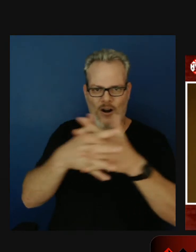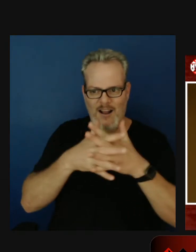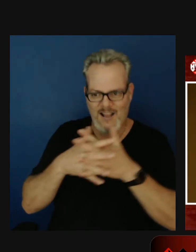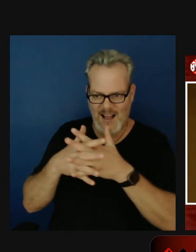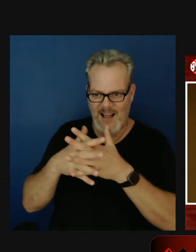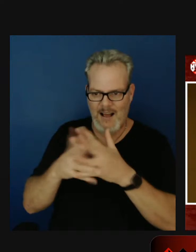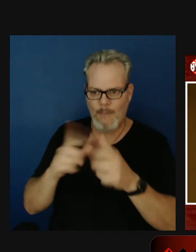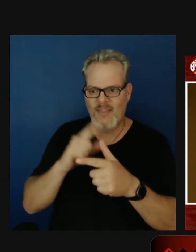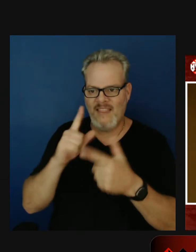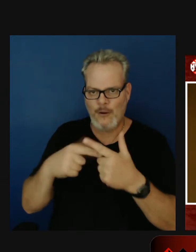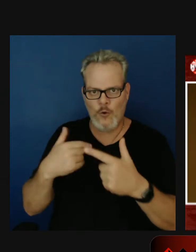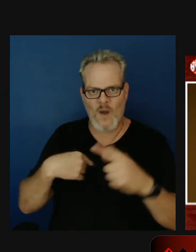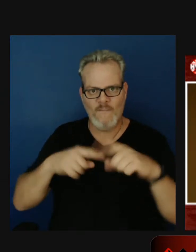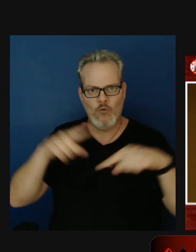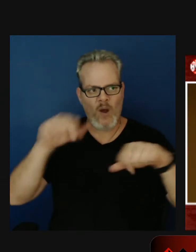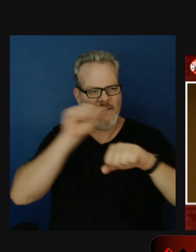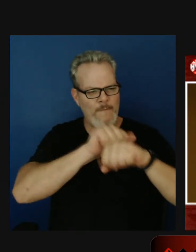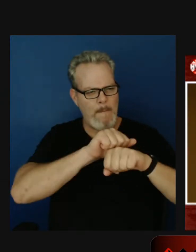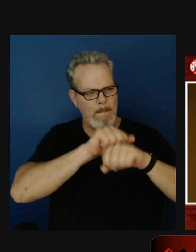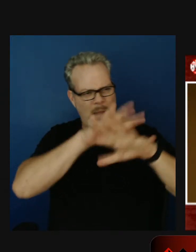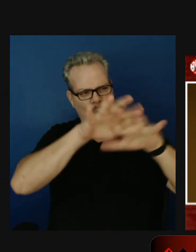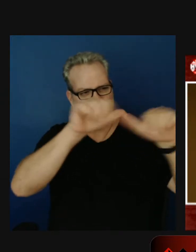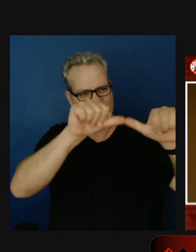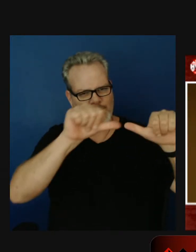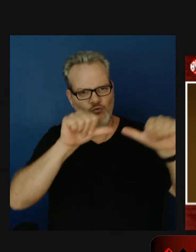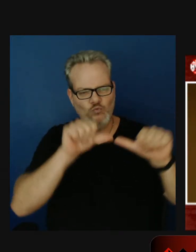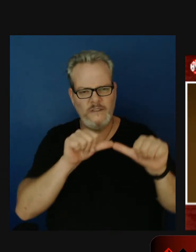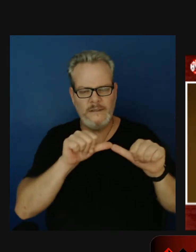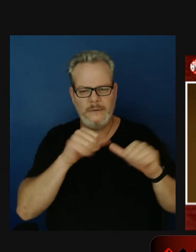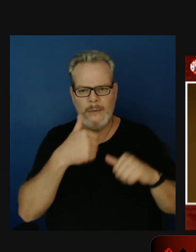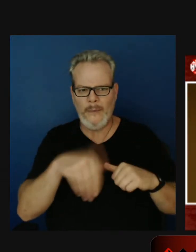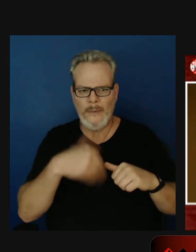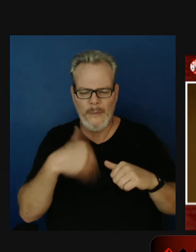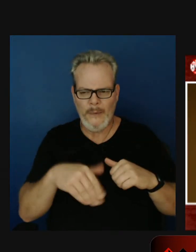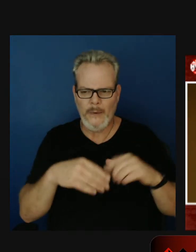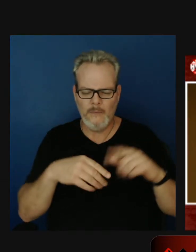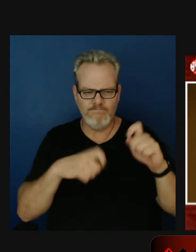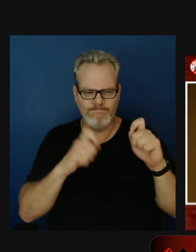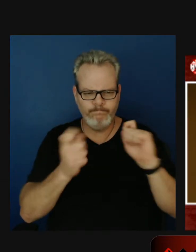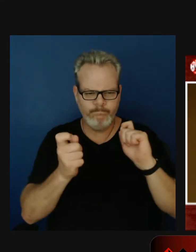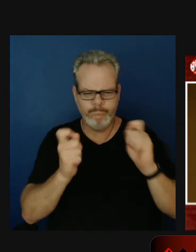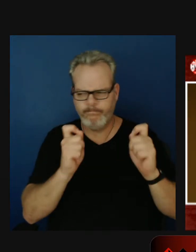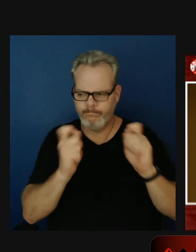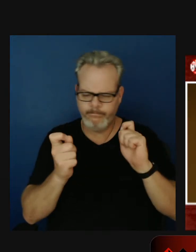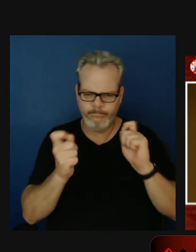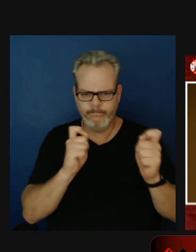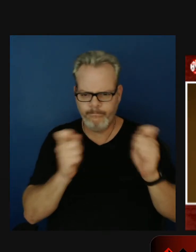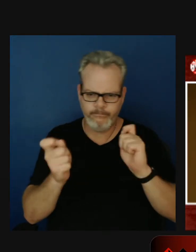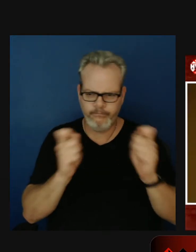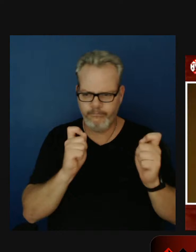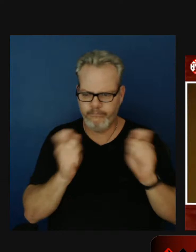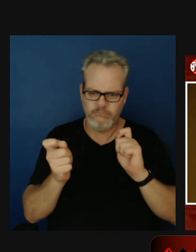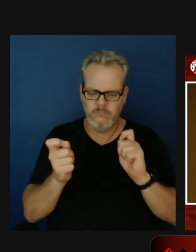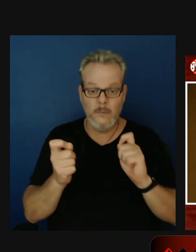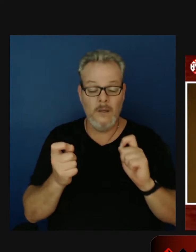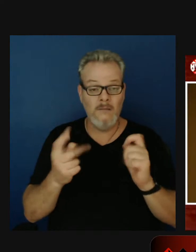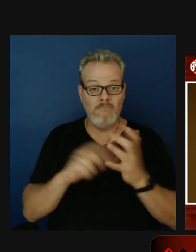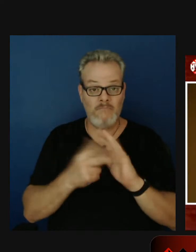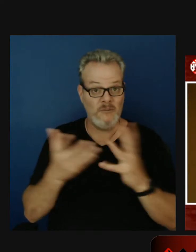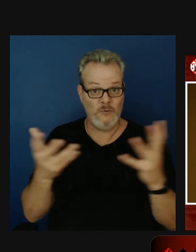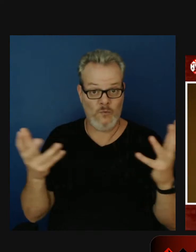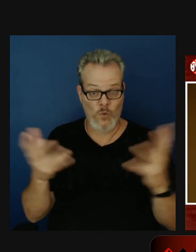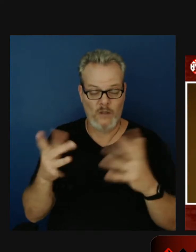mountainous regions which are more chopped up, and this all means different things, but in essence, what a geologic map